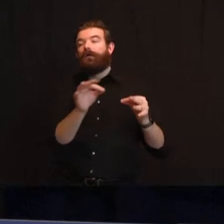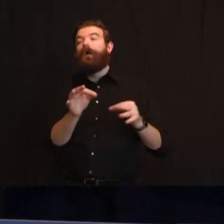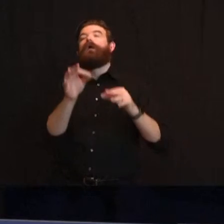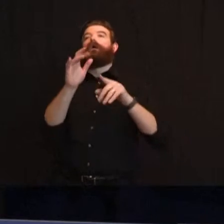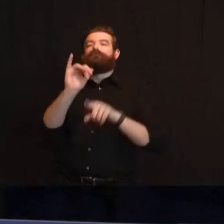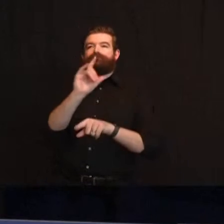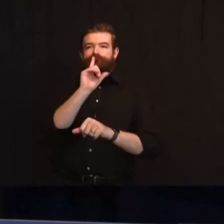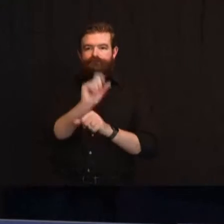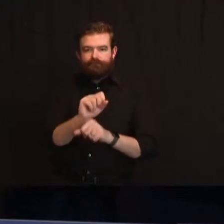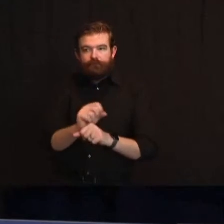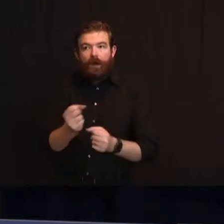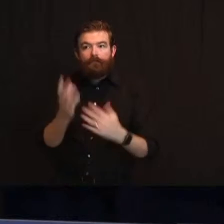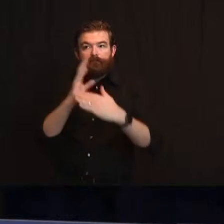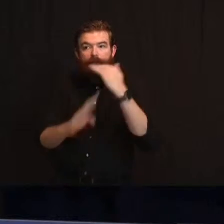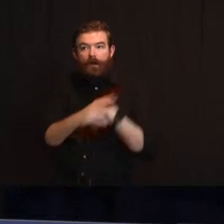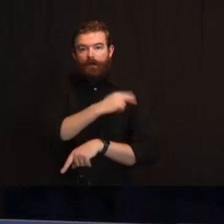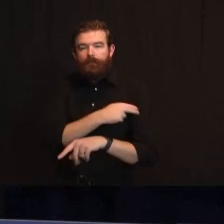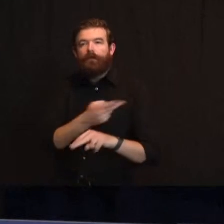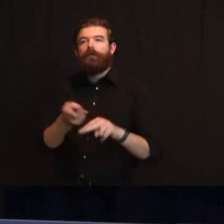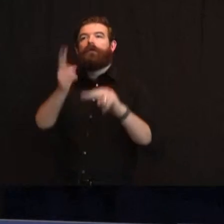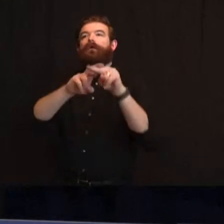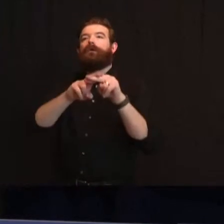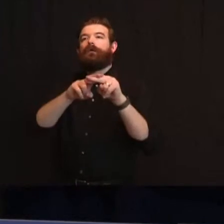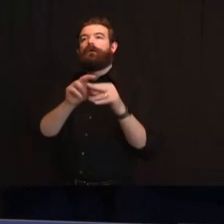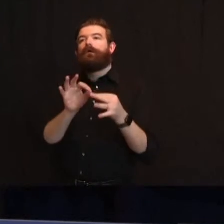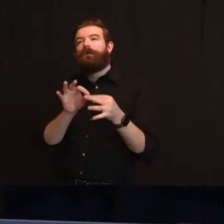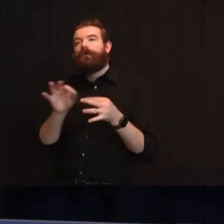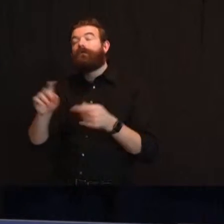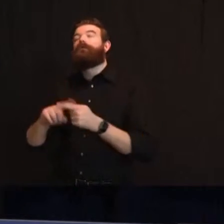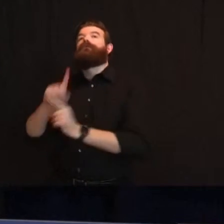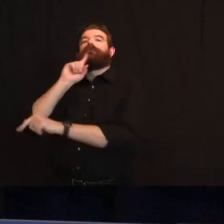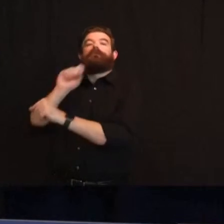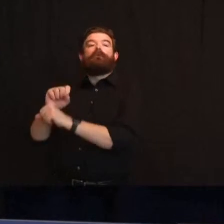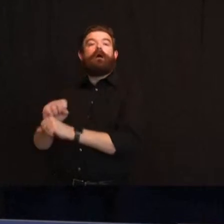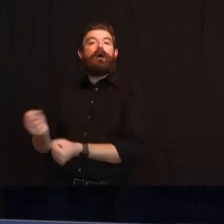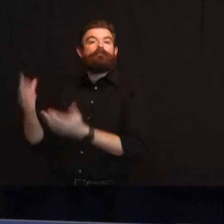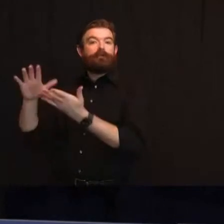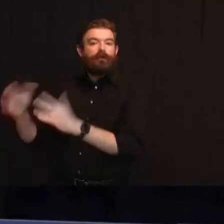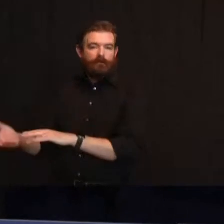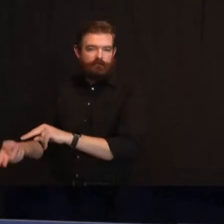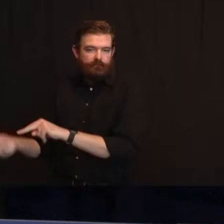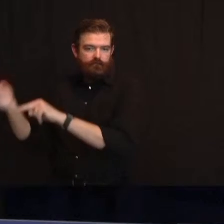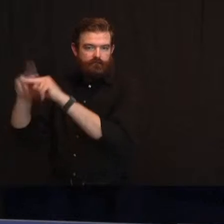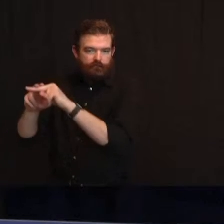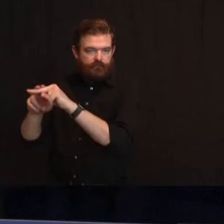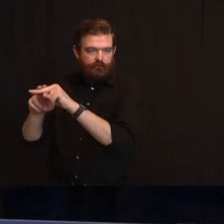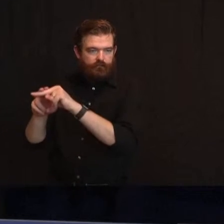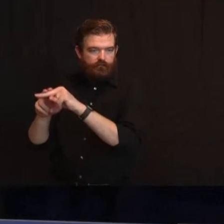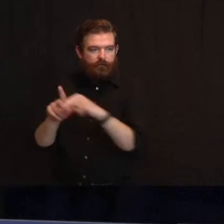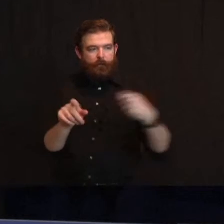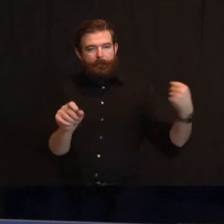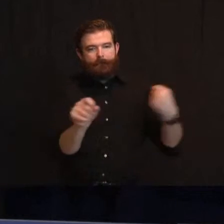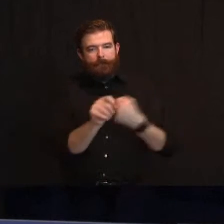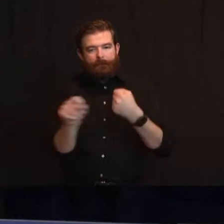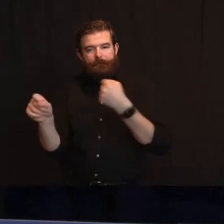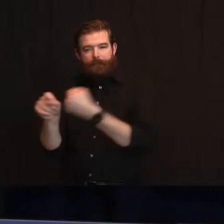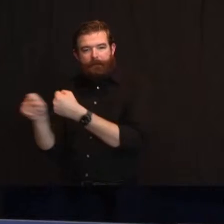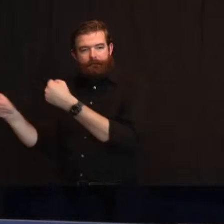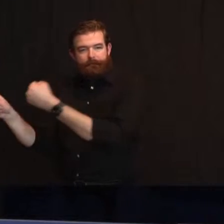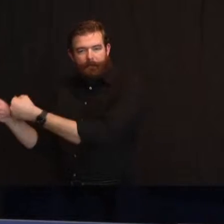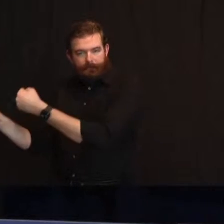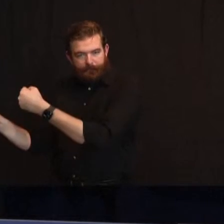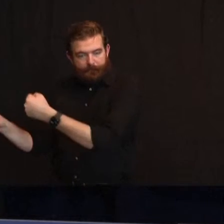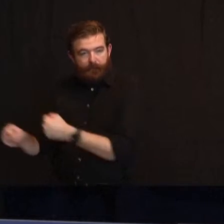care, all of our long-term care facilities are enrolled in what they call the Federal Partnership Program with CVS